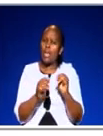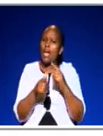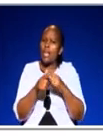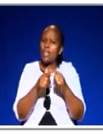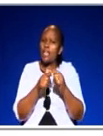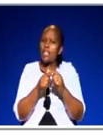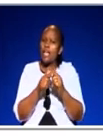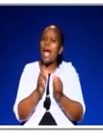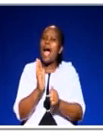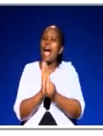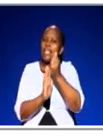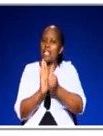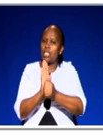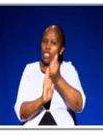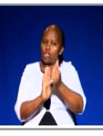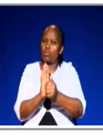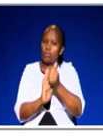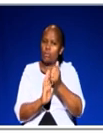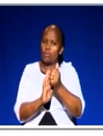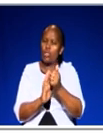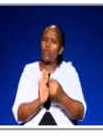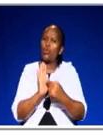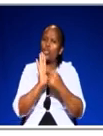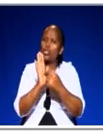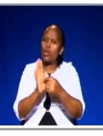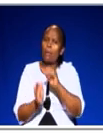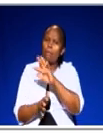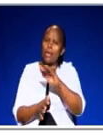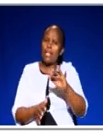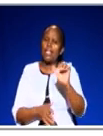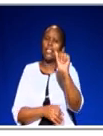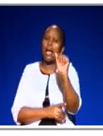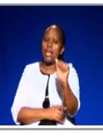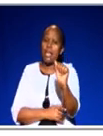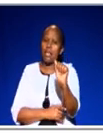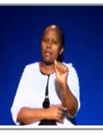the acceleration, which is represented by the letter a.